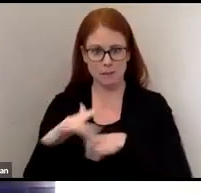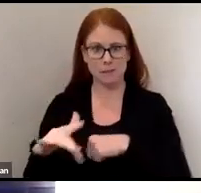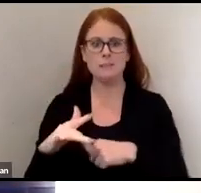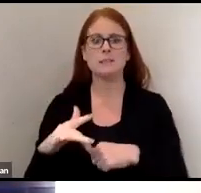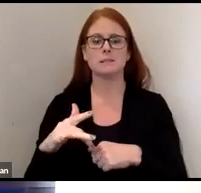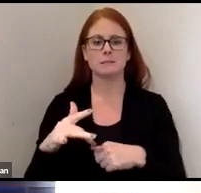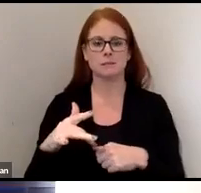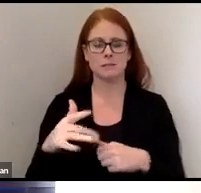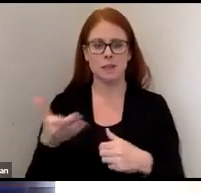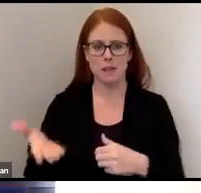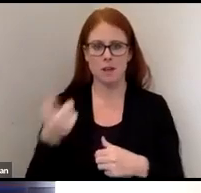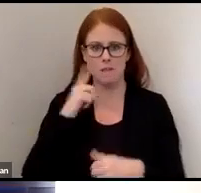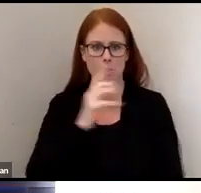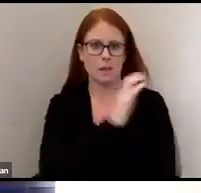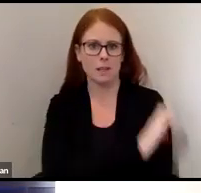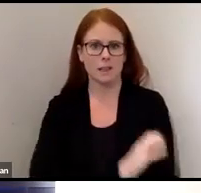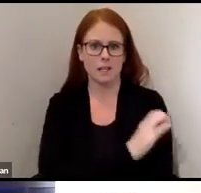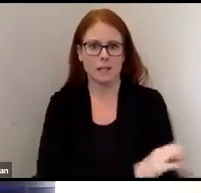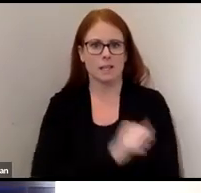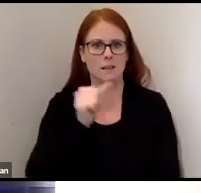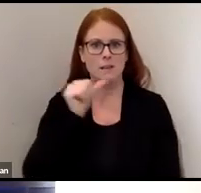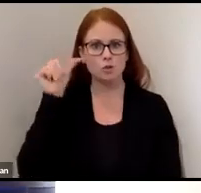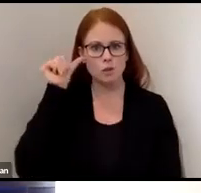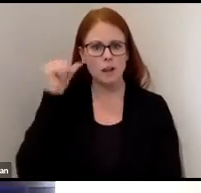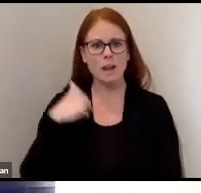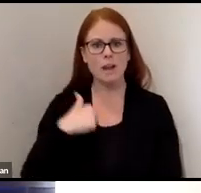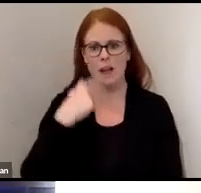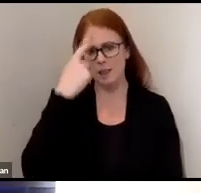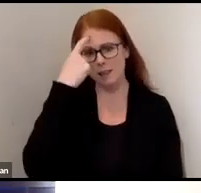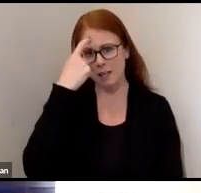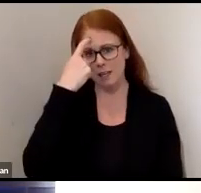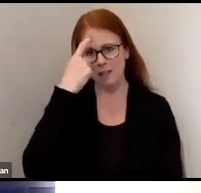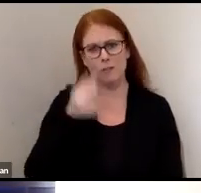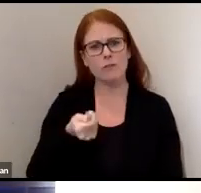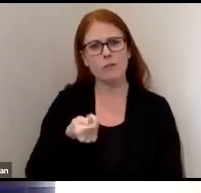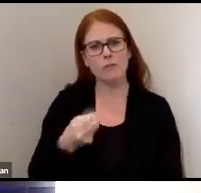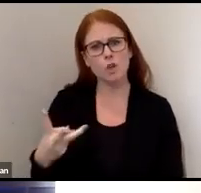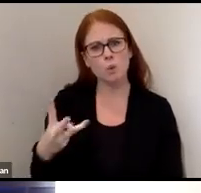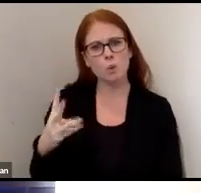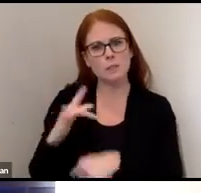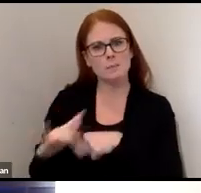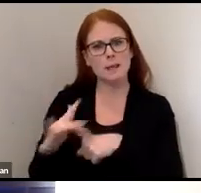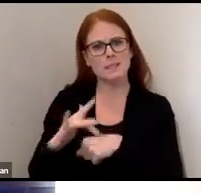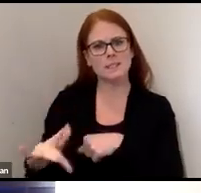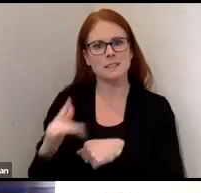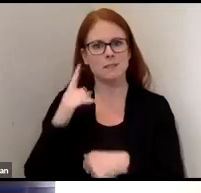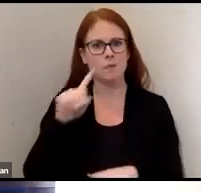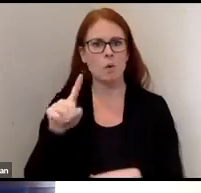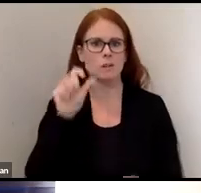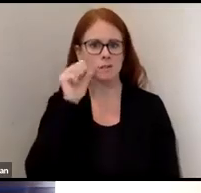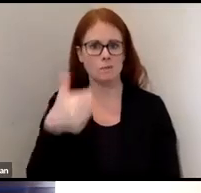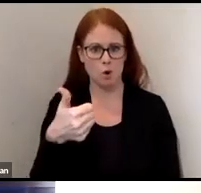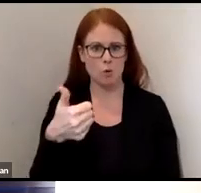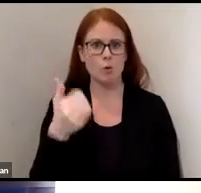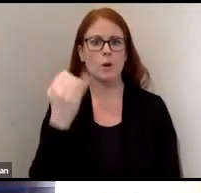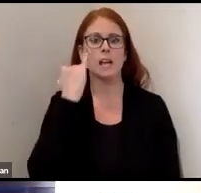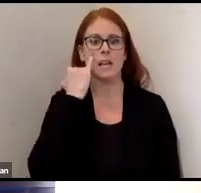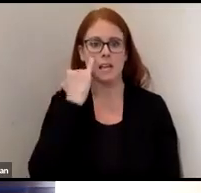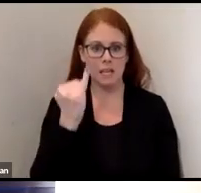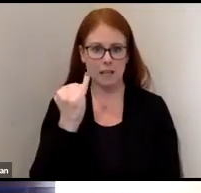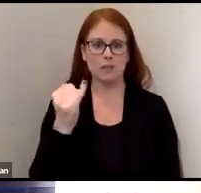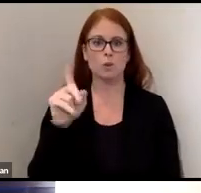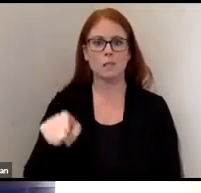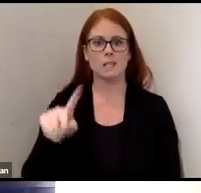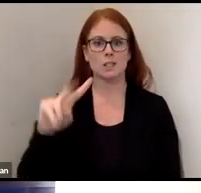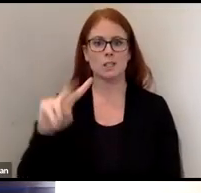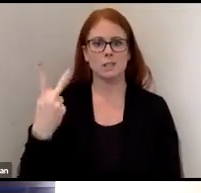clinic yesterday. I think there's very few spaces left for tomorrow. So again, if you do your second dose